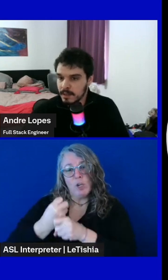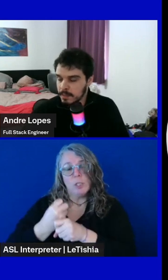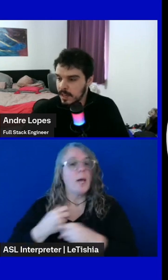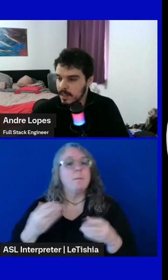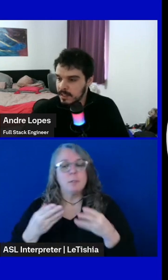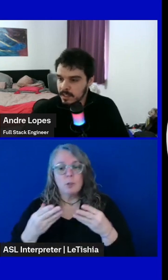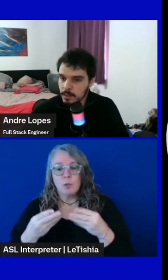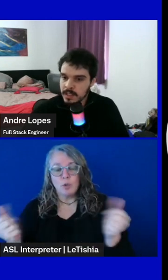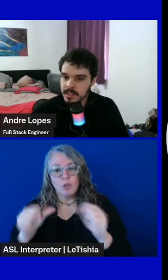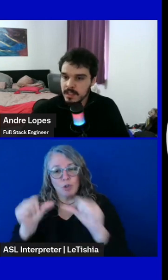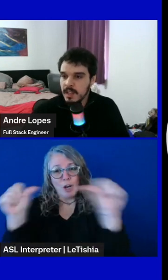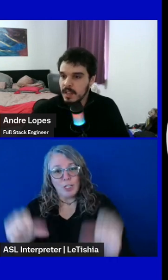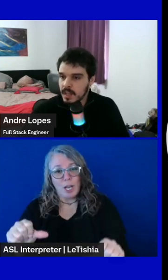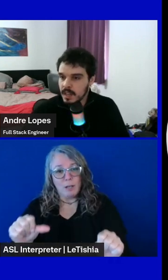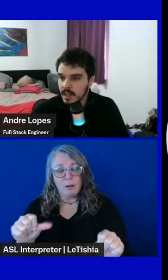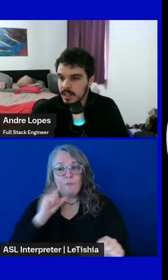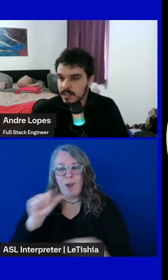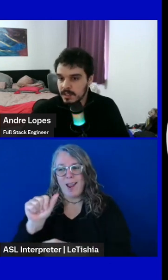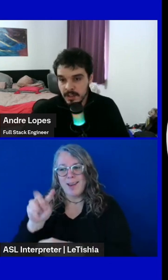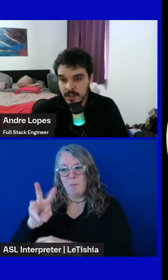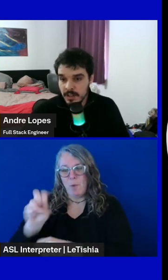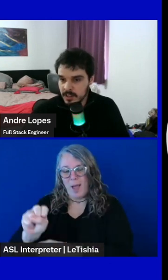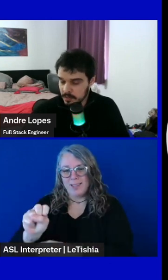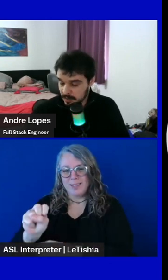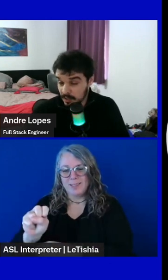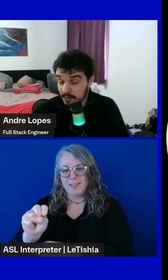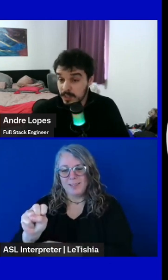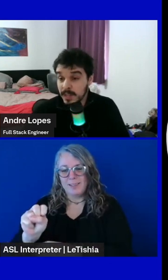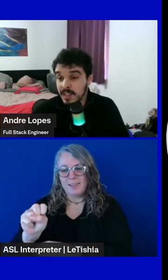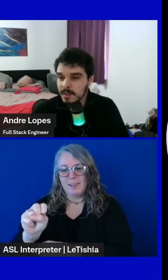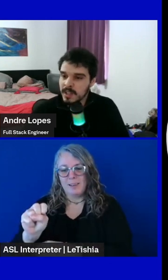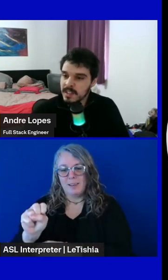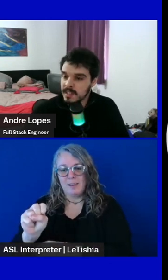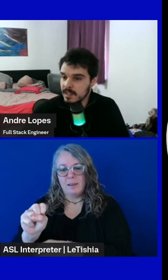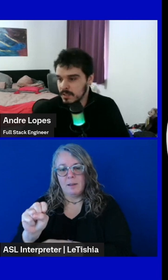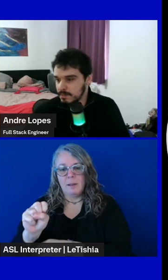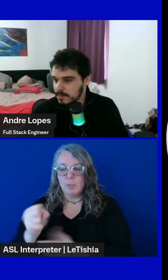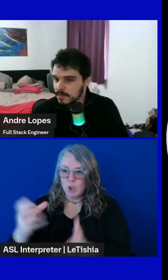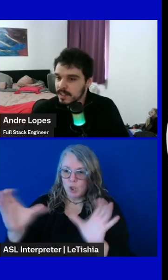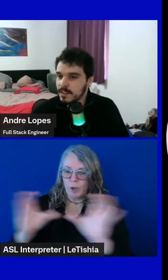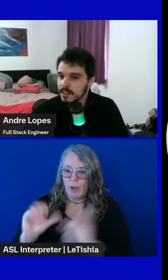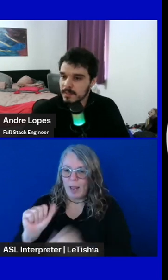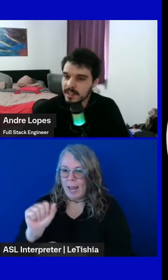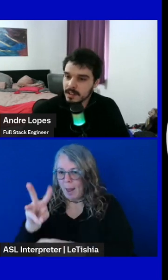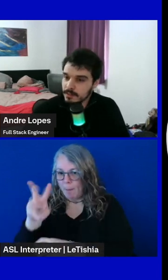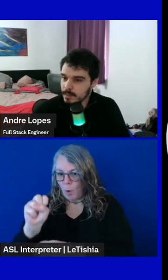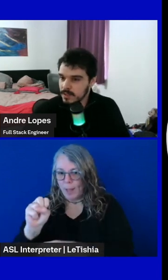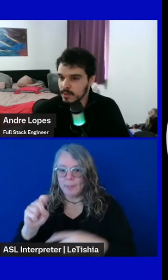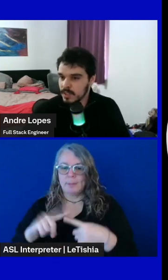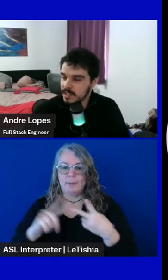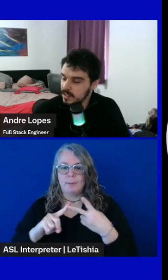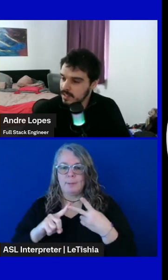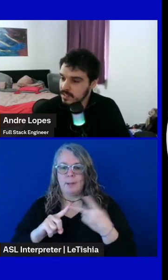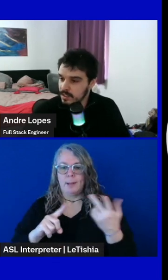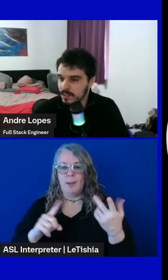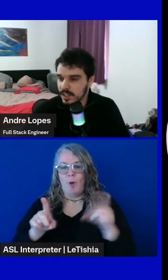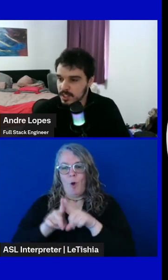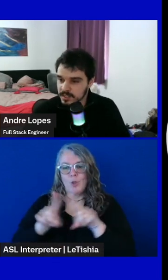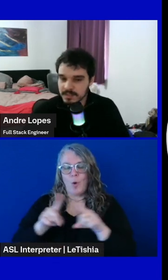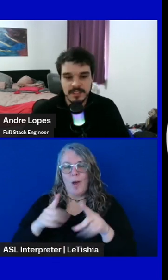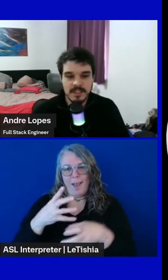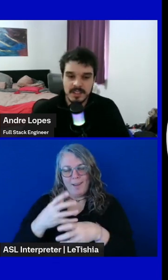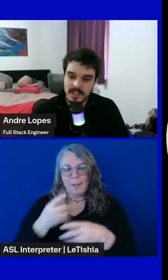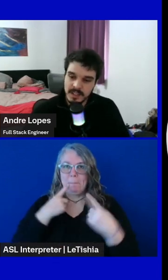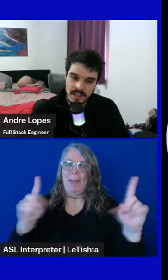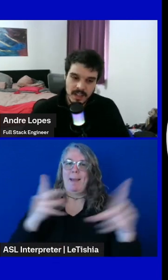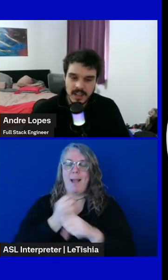architect by AWS and certified by AWS, and also finally got my Terraform Associate